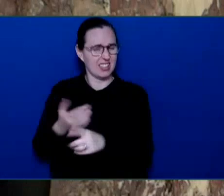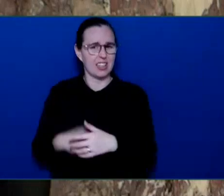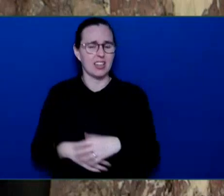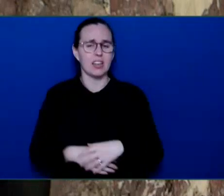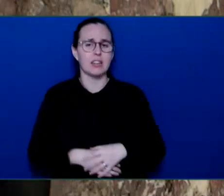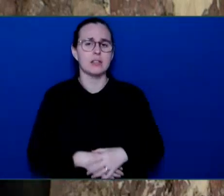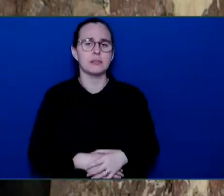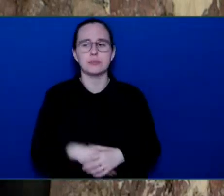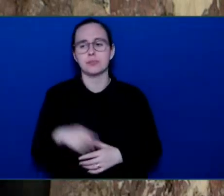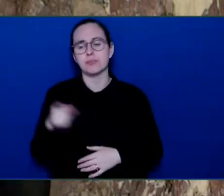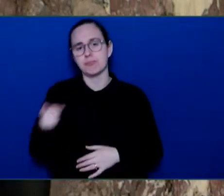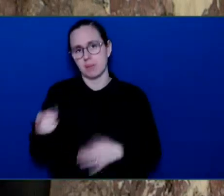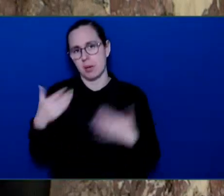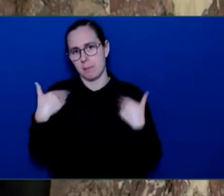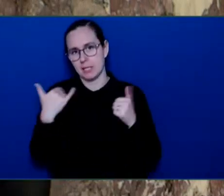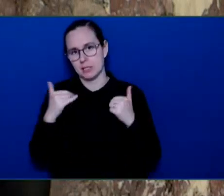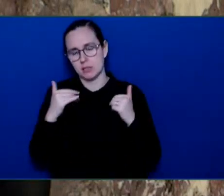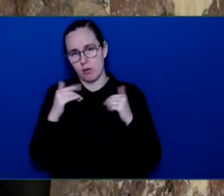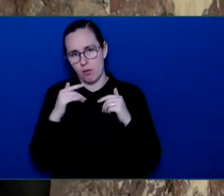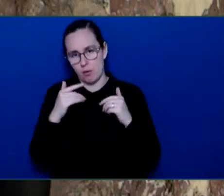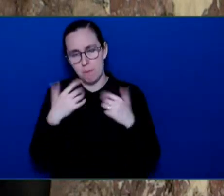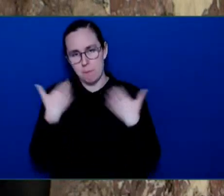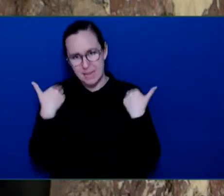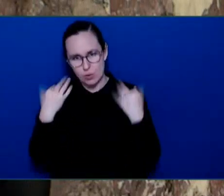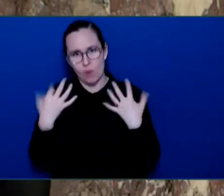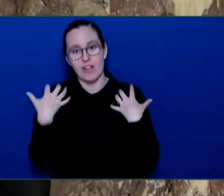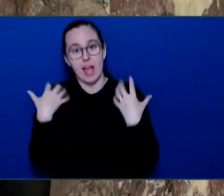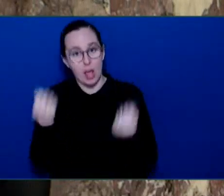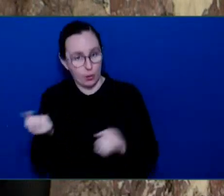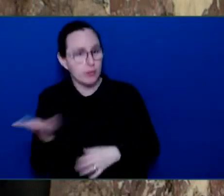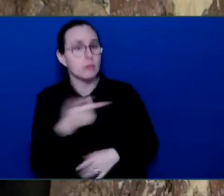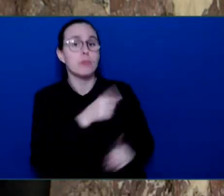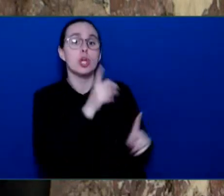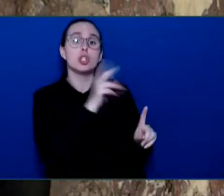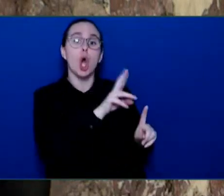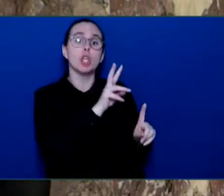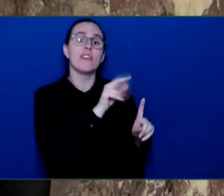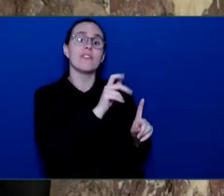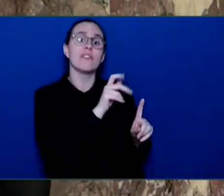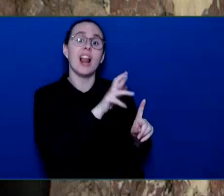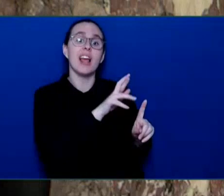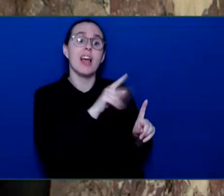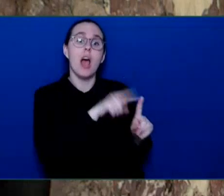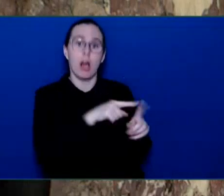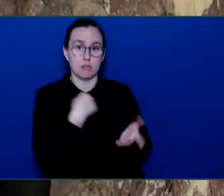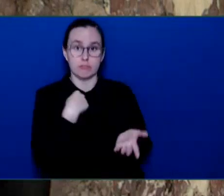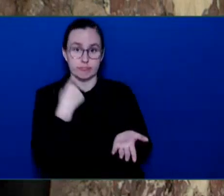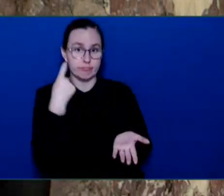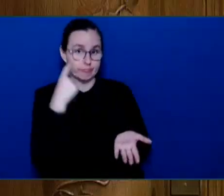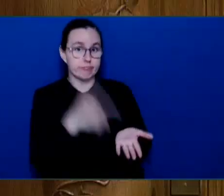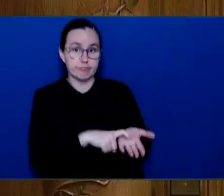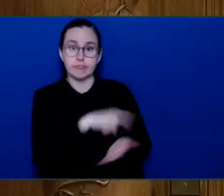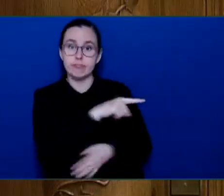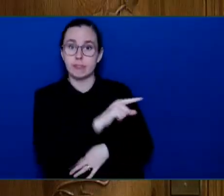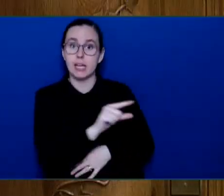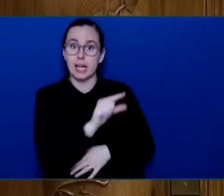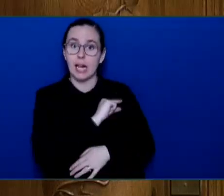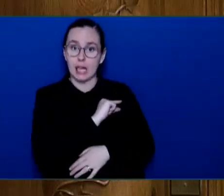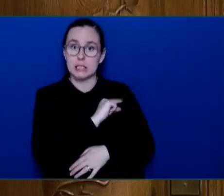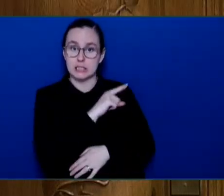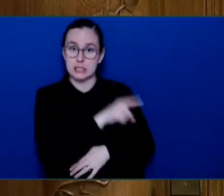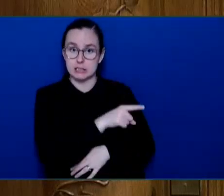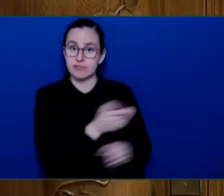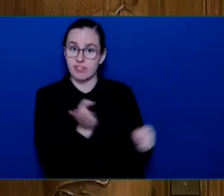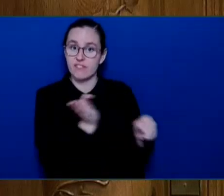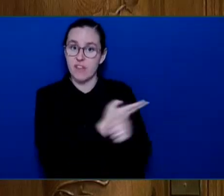Villiers was found responsible, was found guilty, and he was immediately fired. Member supplemental.